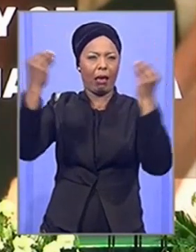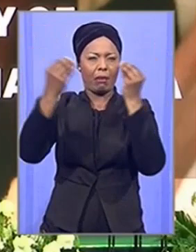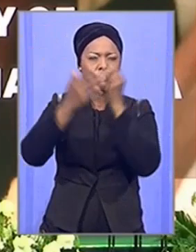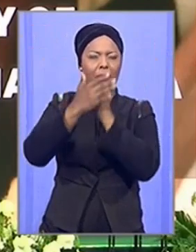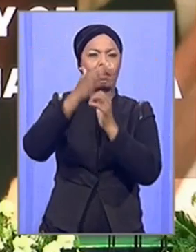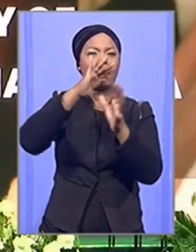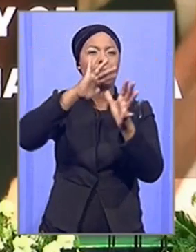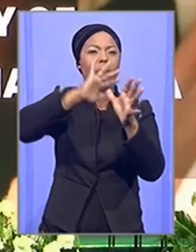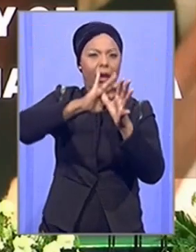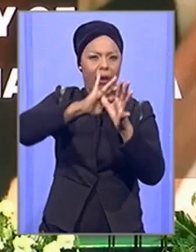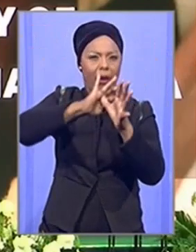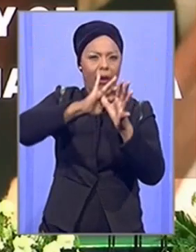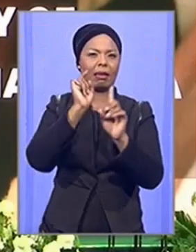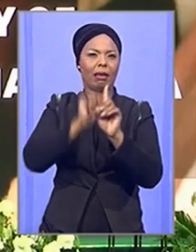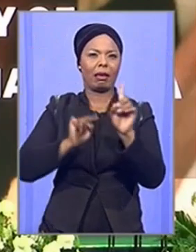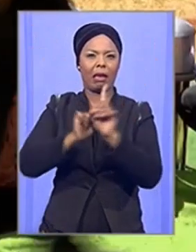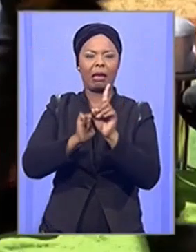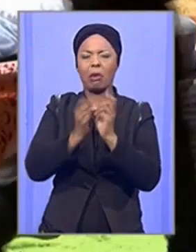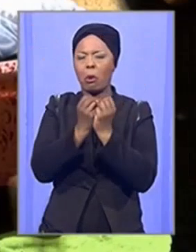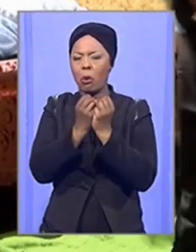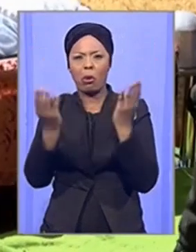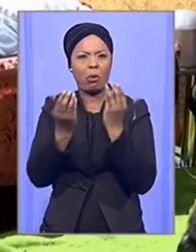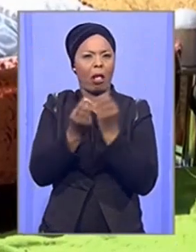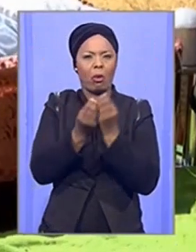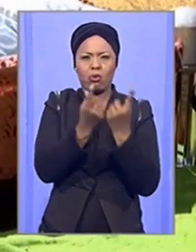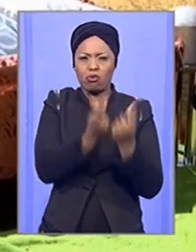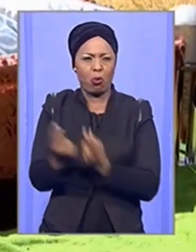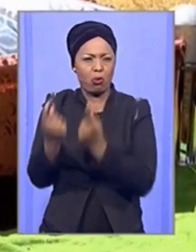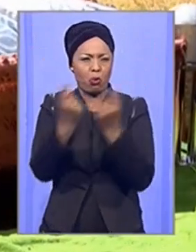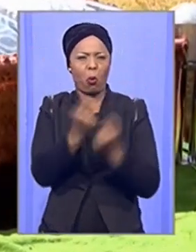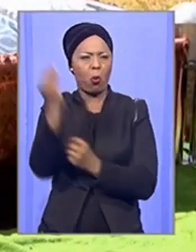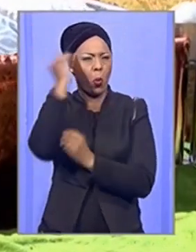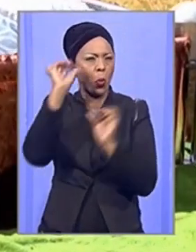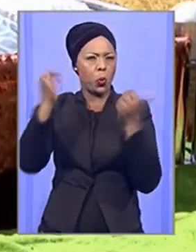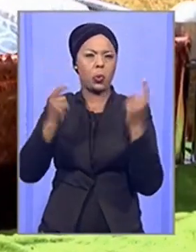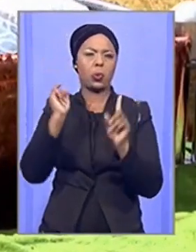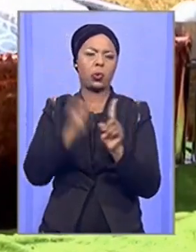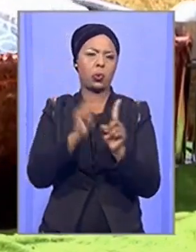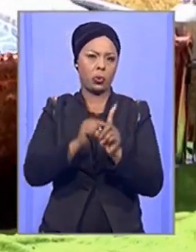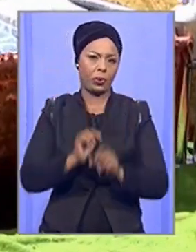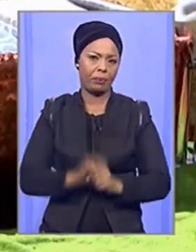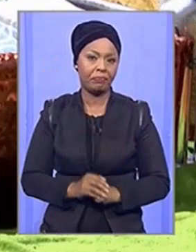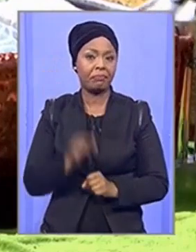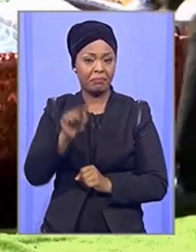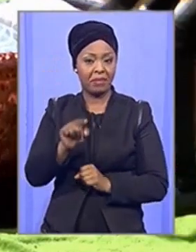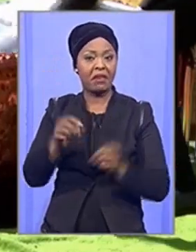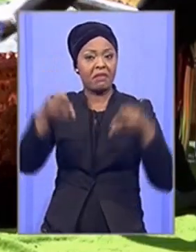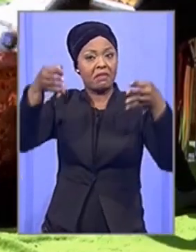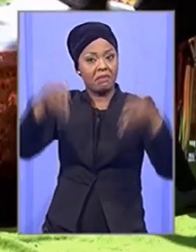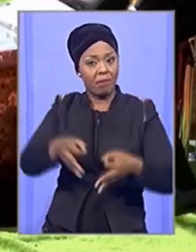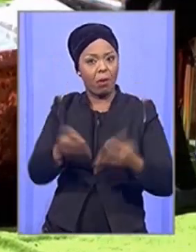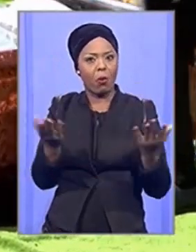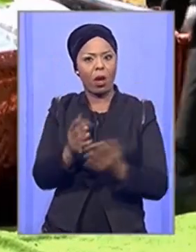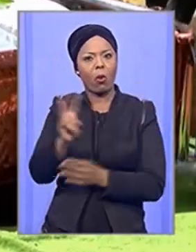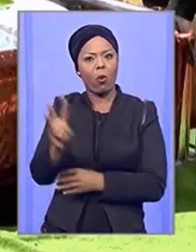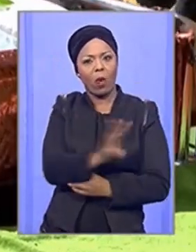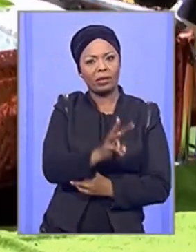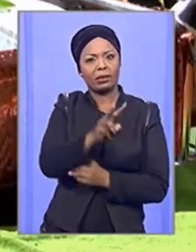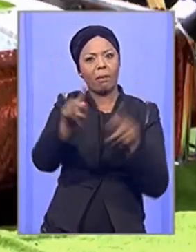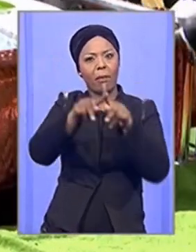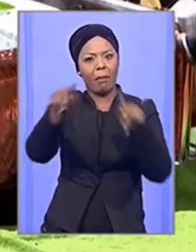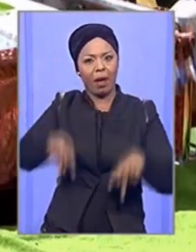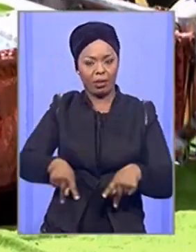note, a star of our making. Magesh o bolokilwe karolong e nngwe ya bagale dirapeng tša West Park.